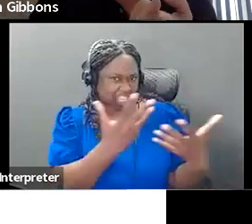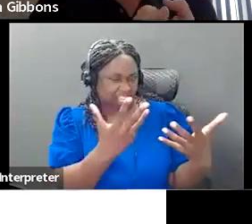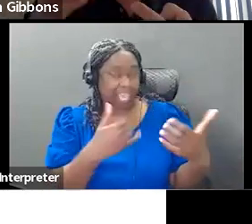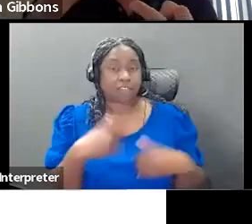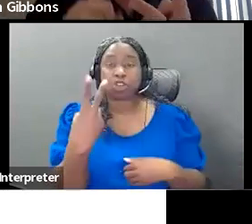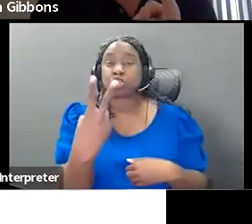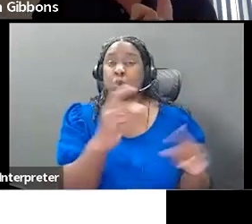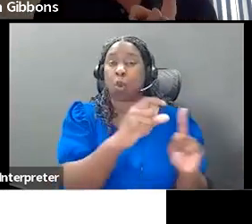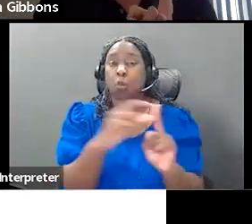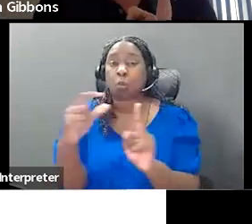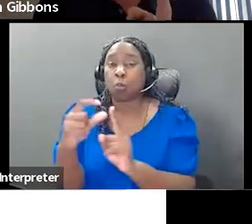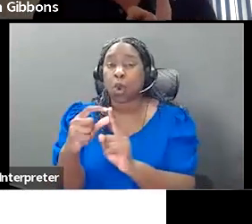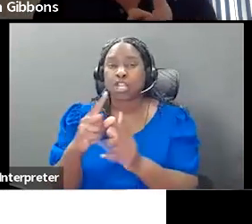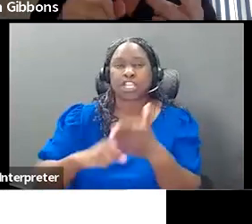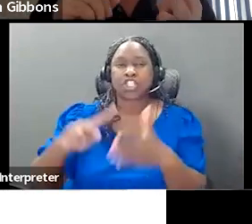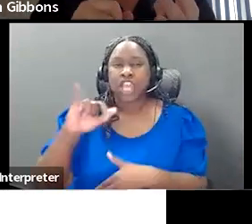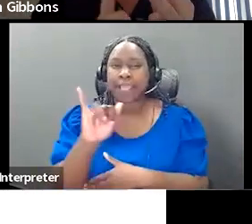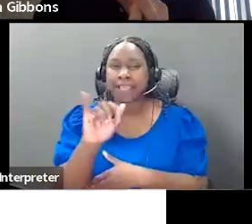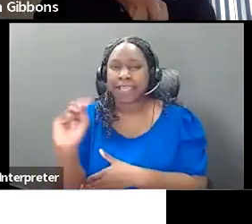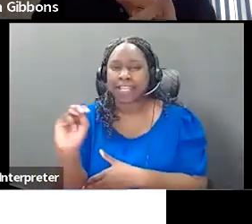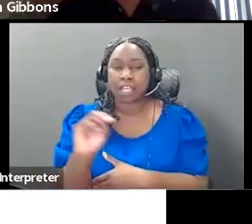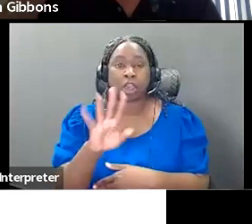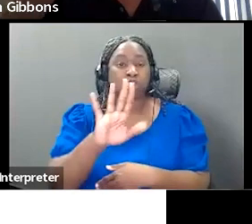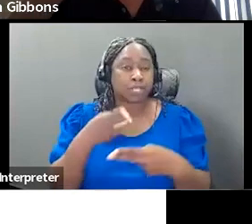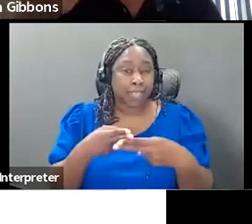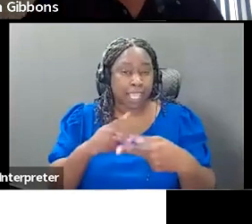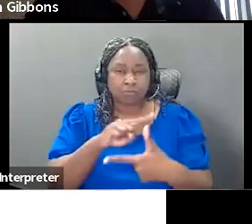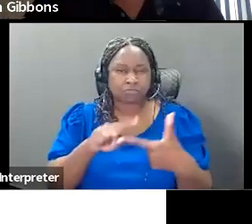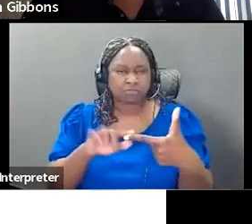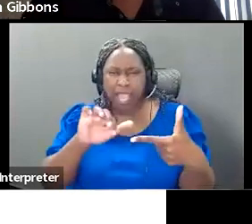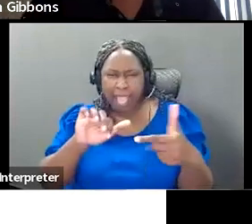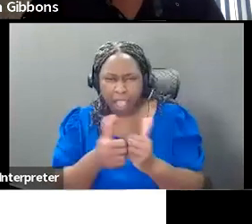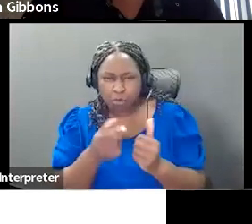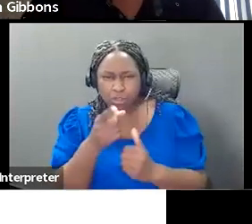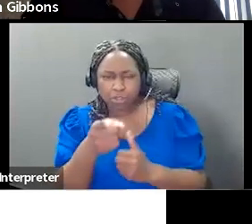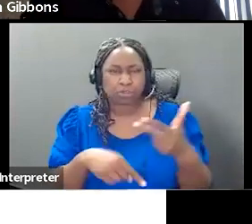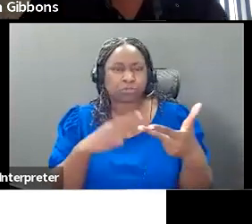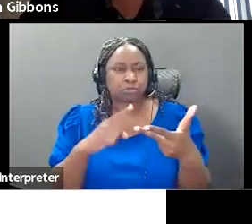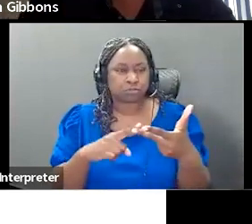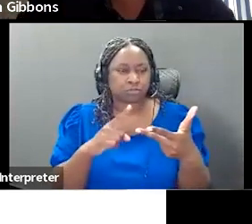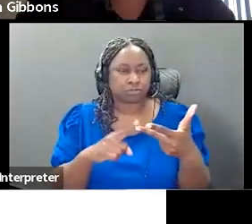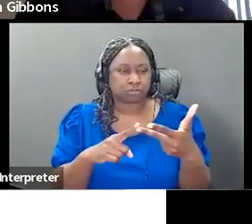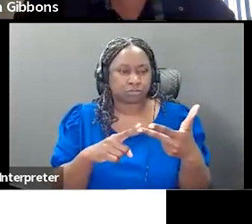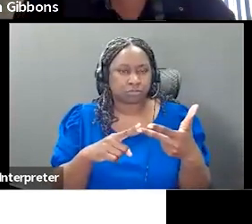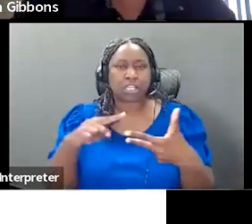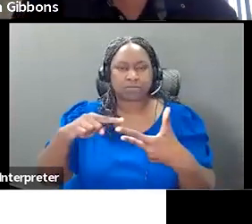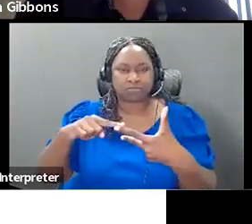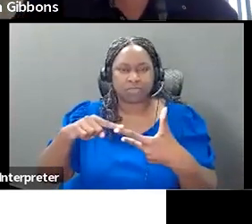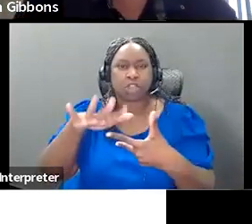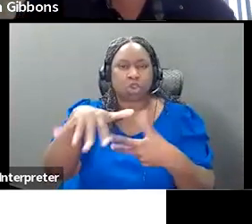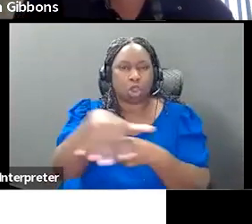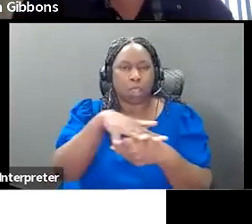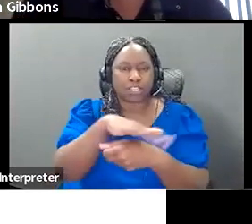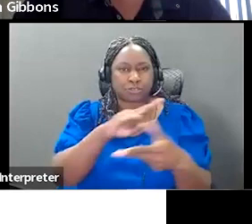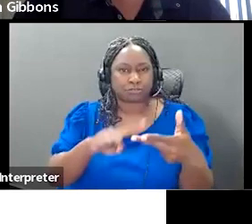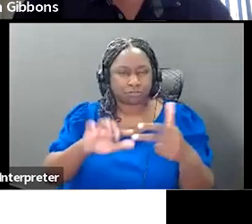your name, where you are, and then how are you doing in 2 words. I'll model it for you. And as soon as I do, then everybody in,